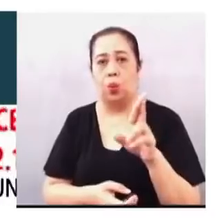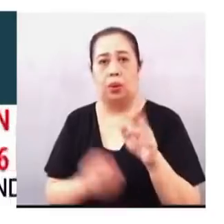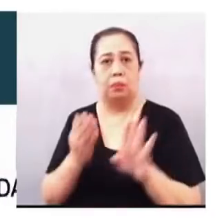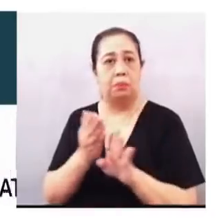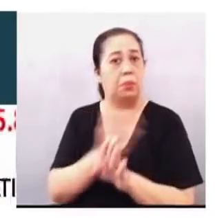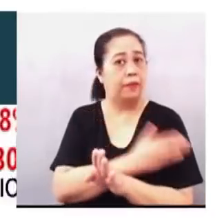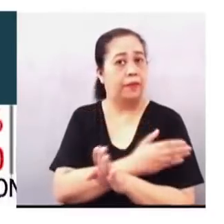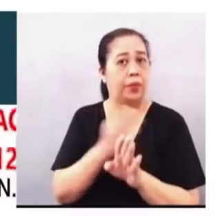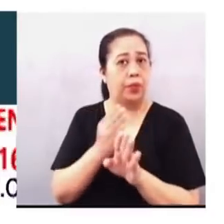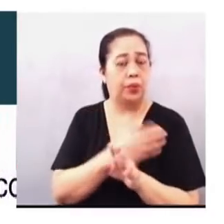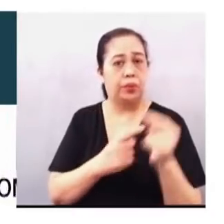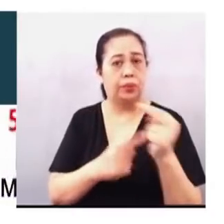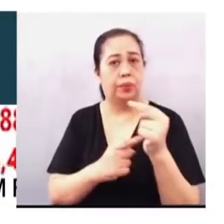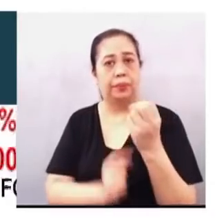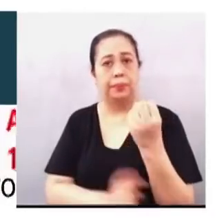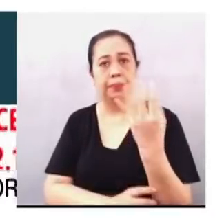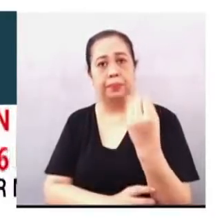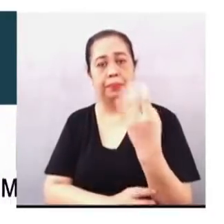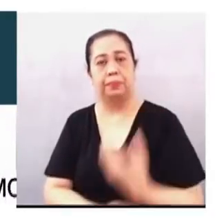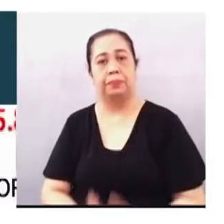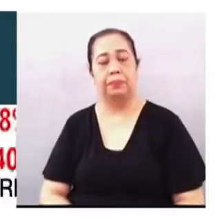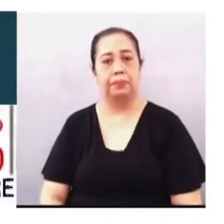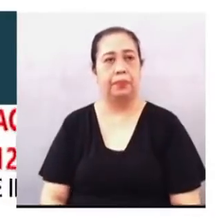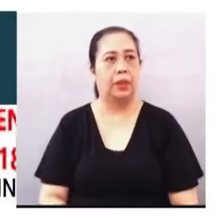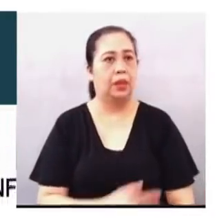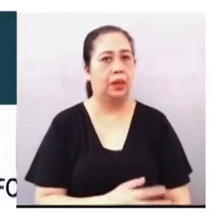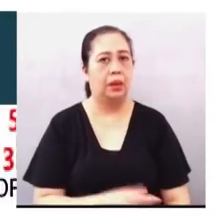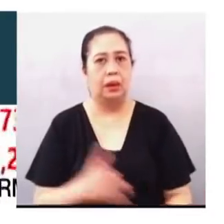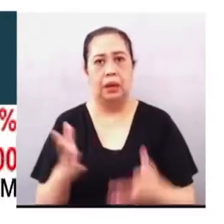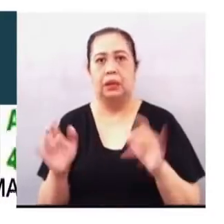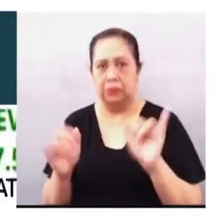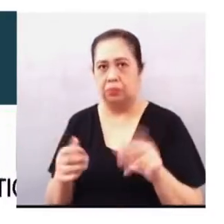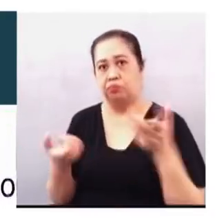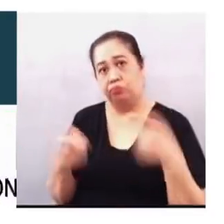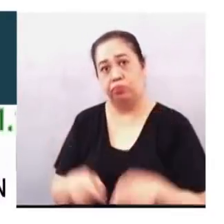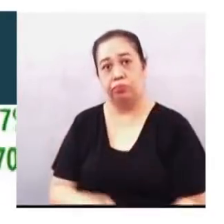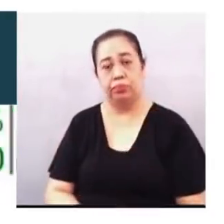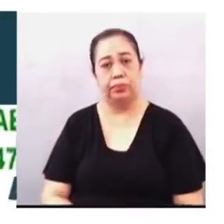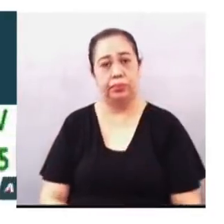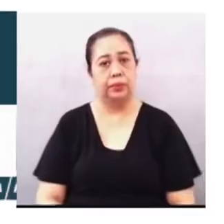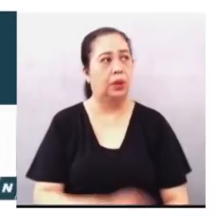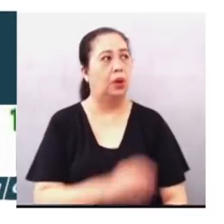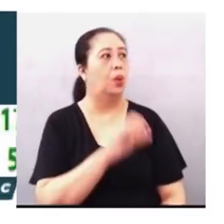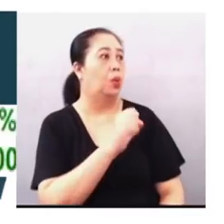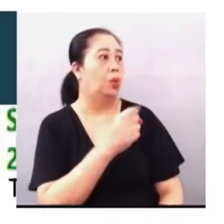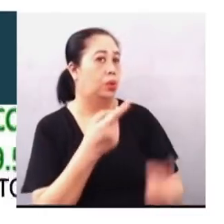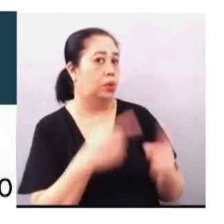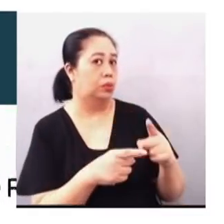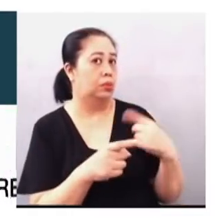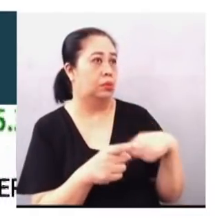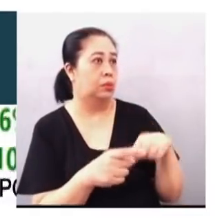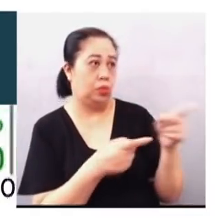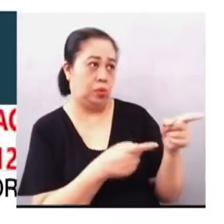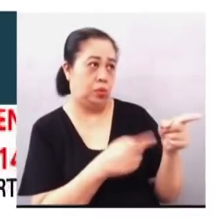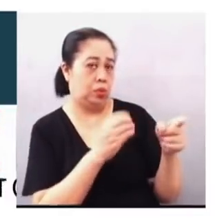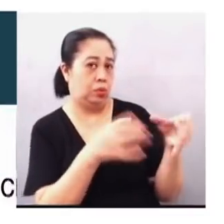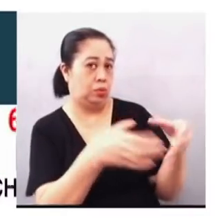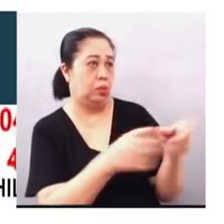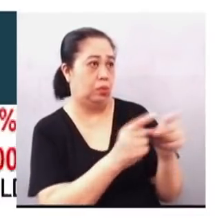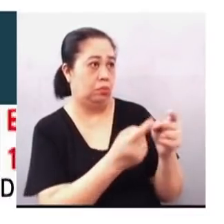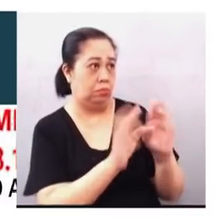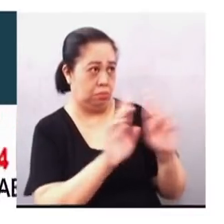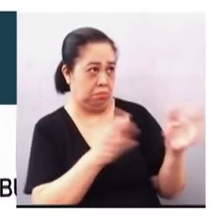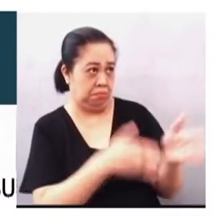before November 15. Mm-hmm. And that would be the scenario. That's the scenario. And are you and your party mates preparing for